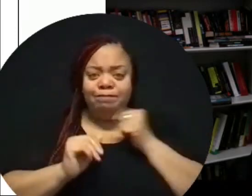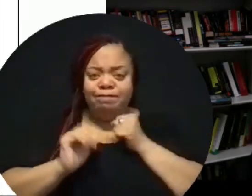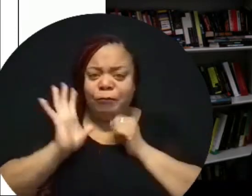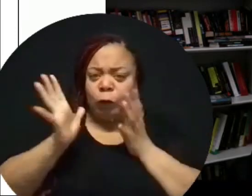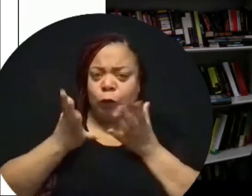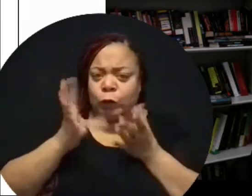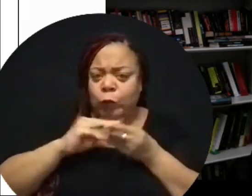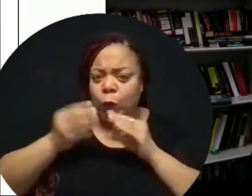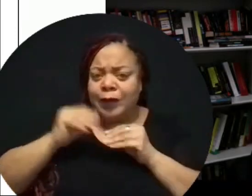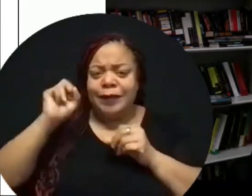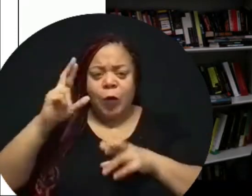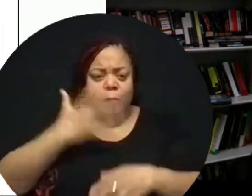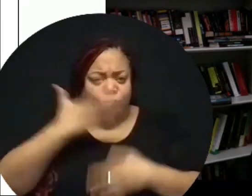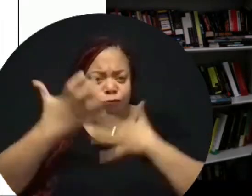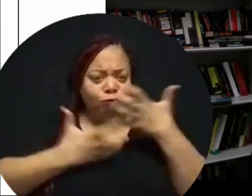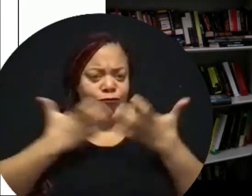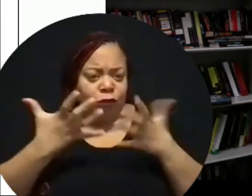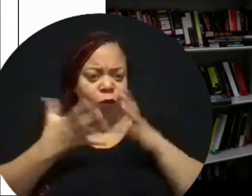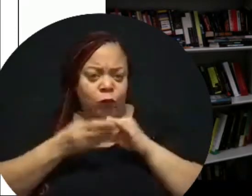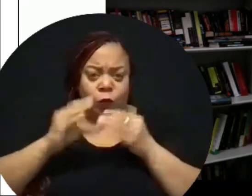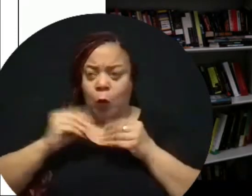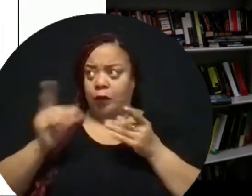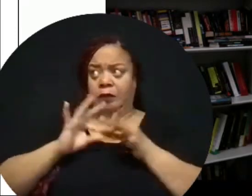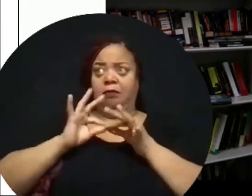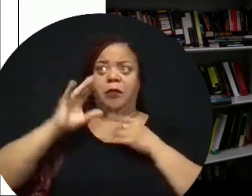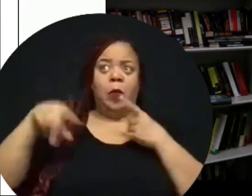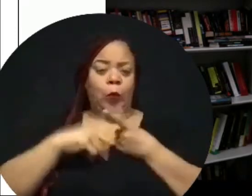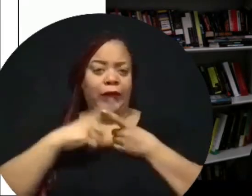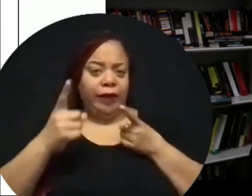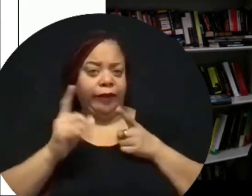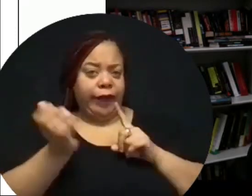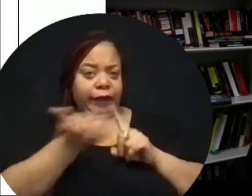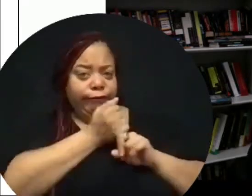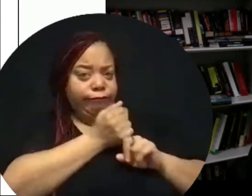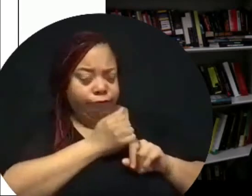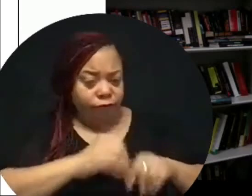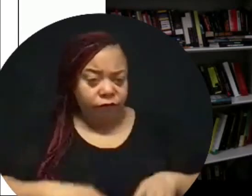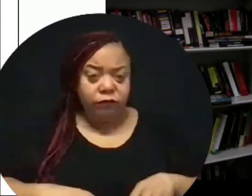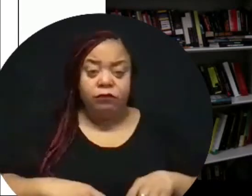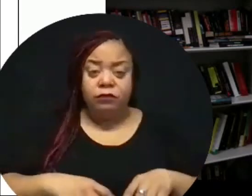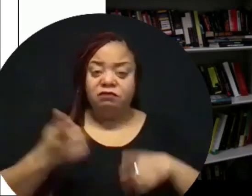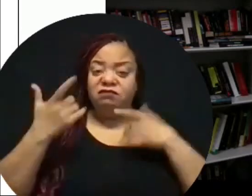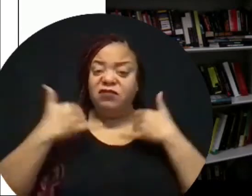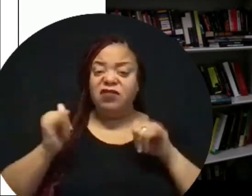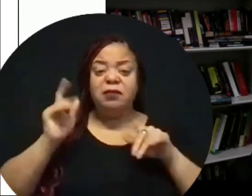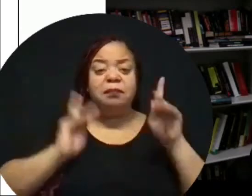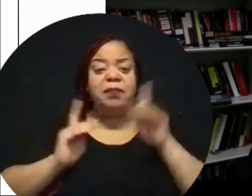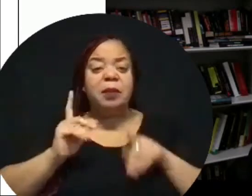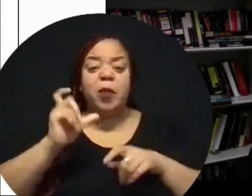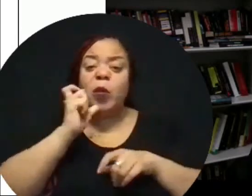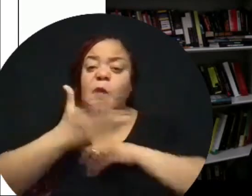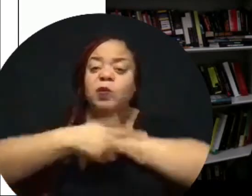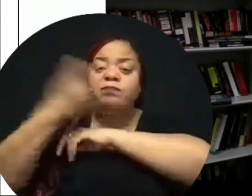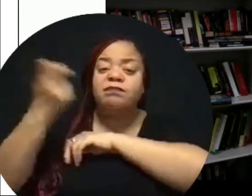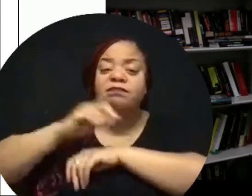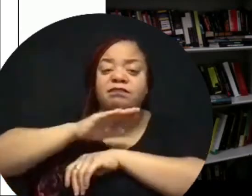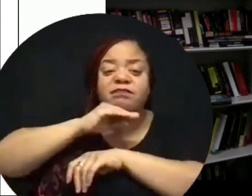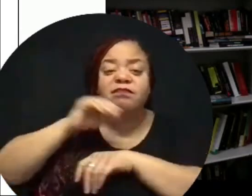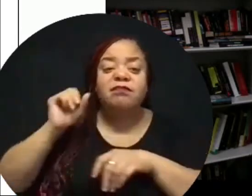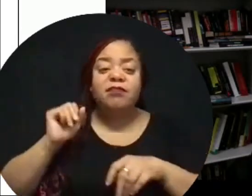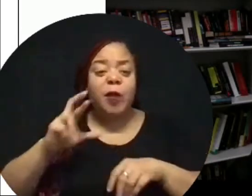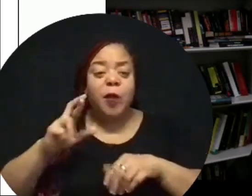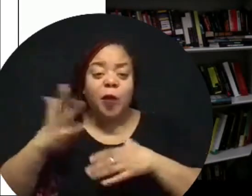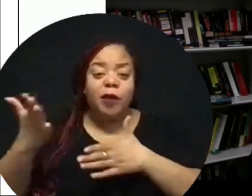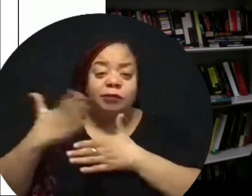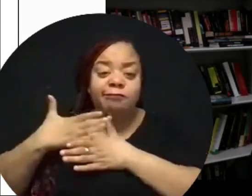with what the plantation's logics are about where people should be and what they should eat and when and all those other